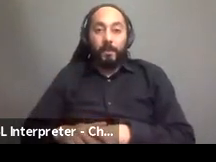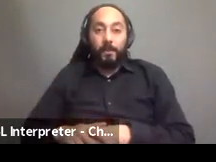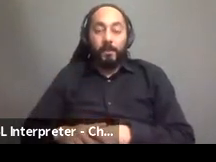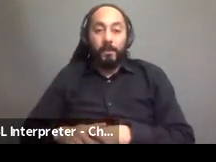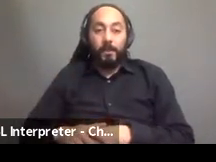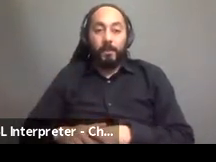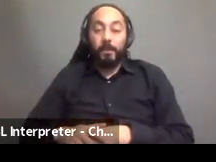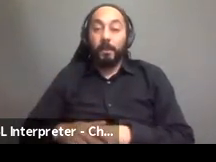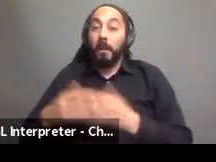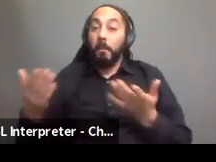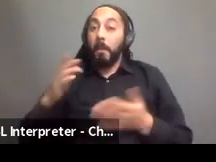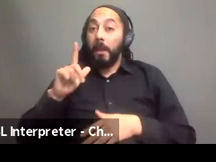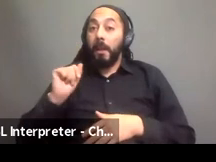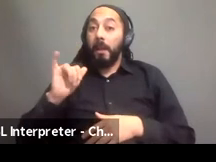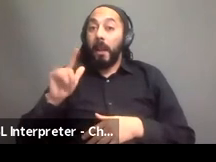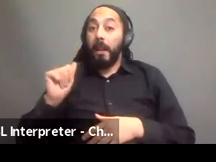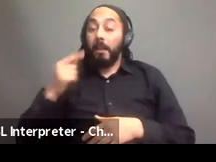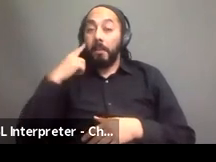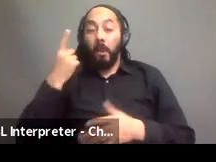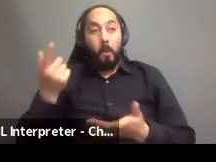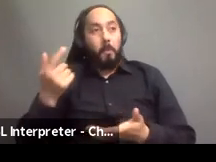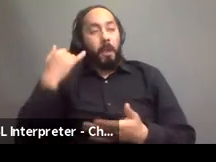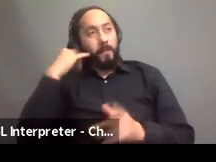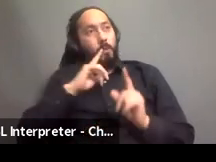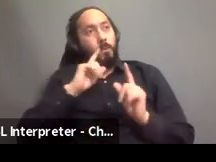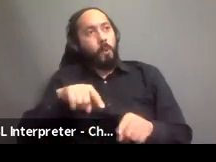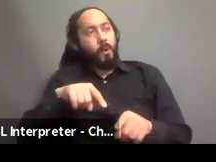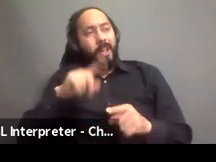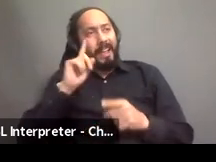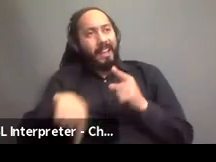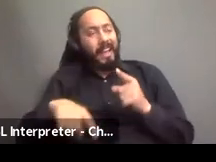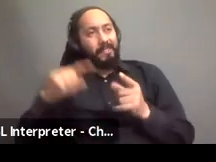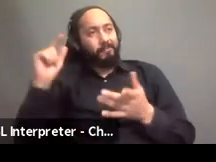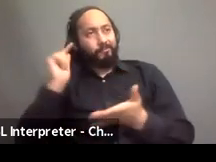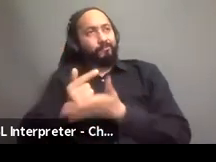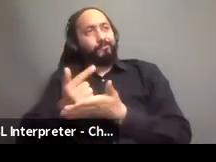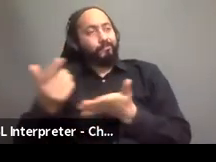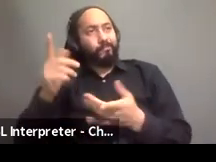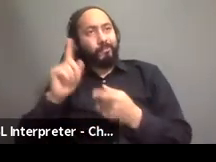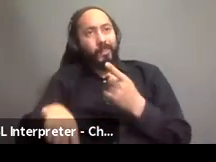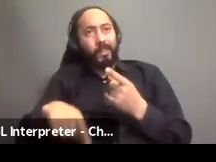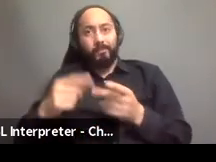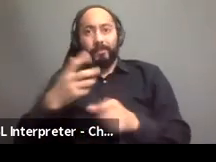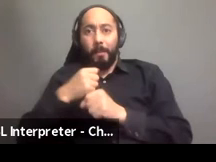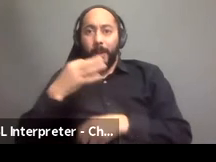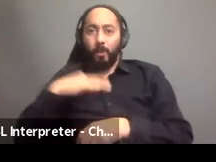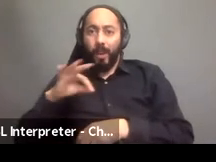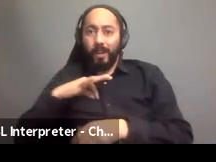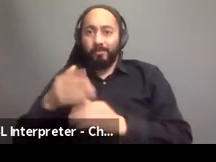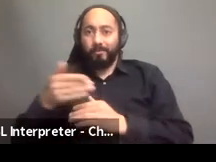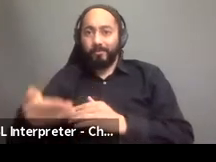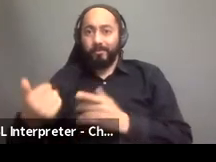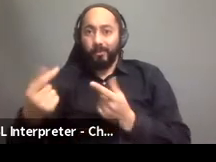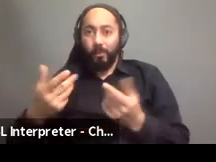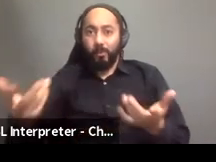hey, if I report this, I may not be able to get my mandatory credit, and then what? You know, what do I do then?